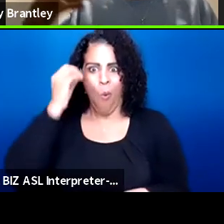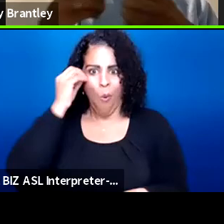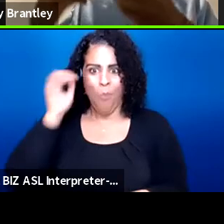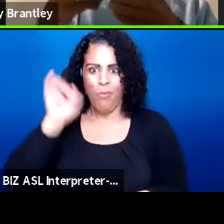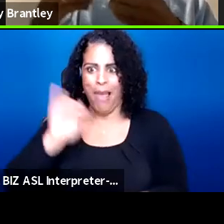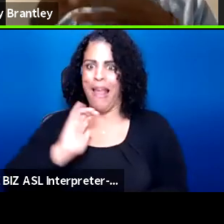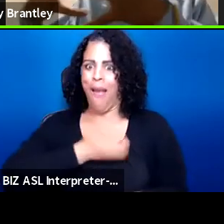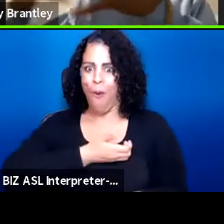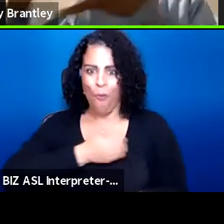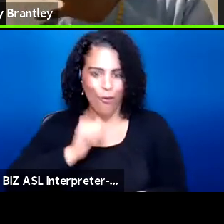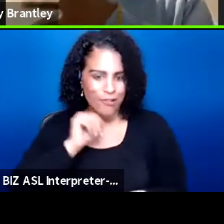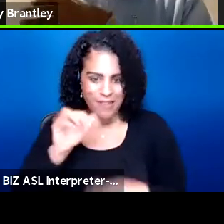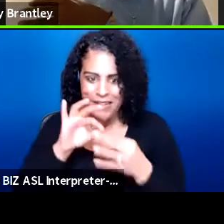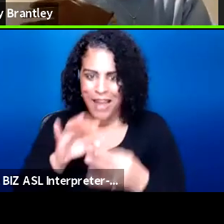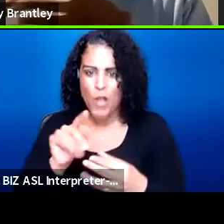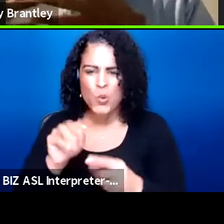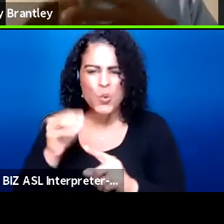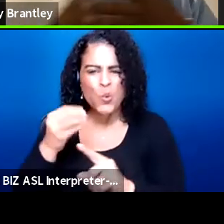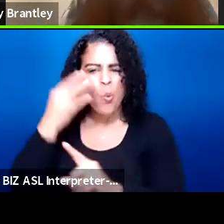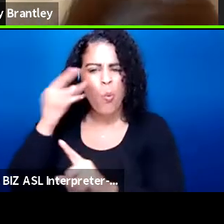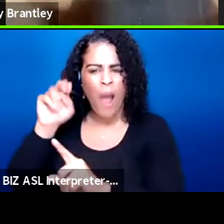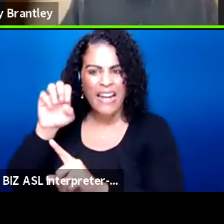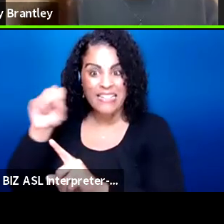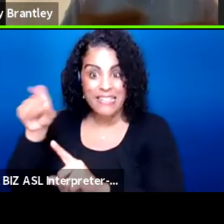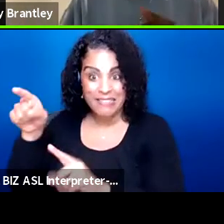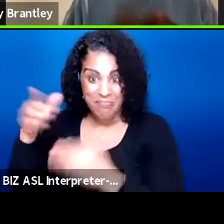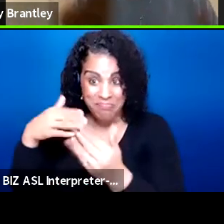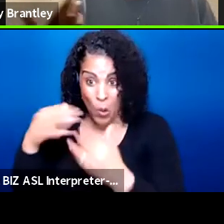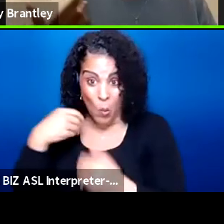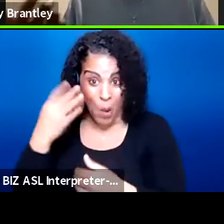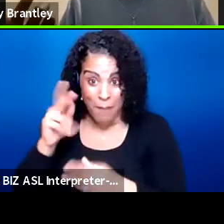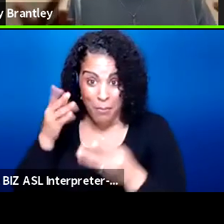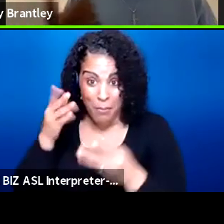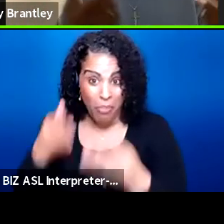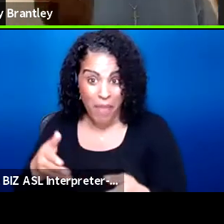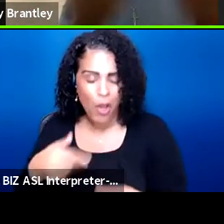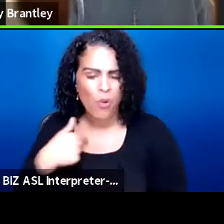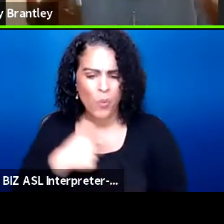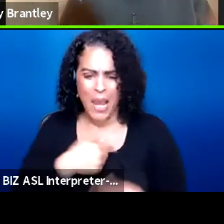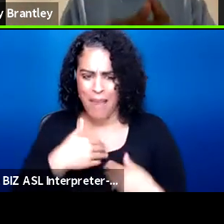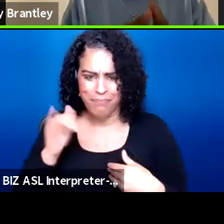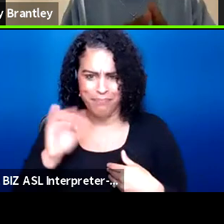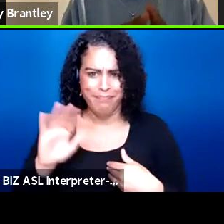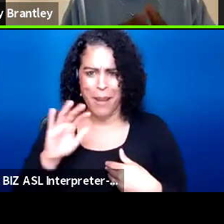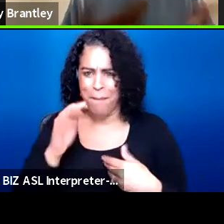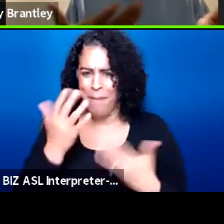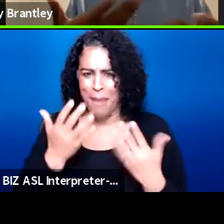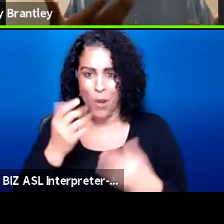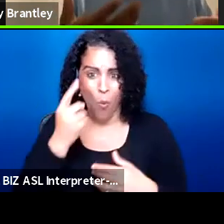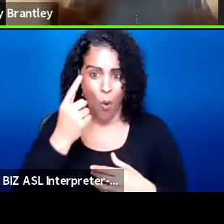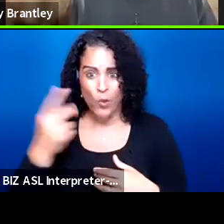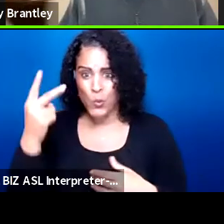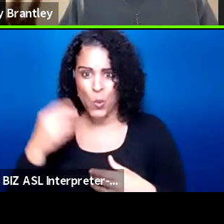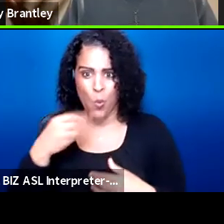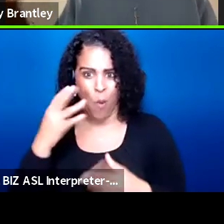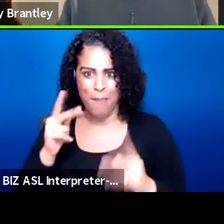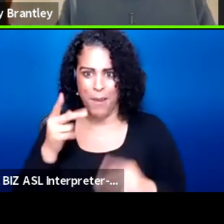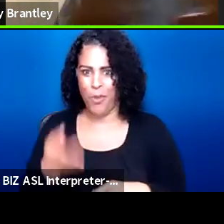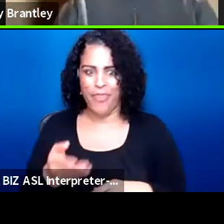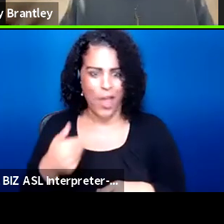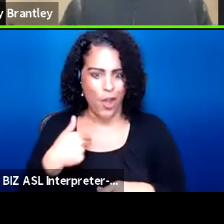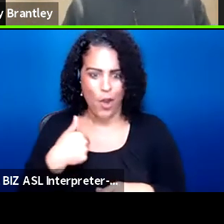wasn't tied to whiteness. Even if there was white people in, we probably had like what, one or two white people in the audience. We didn't